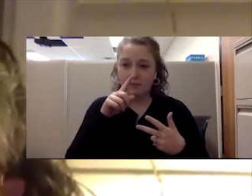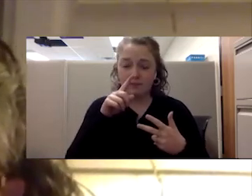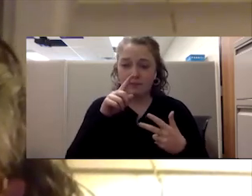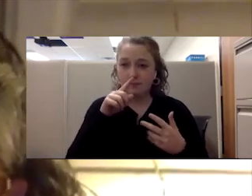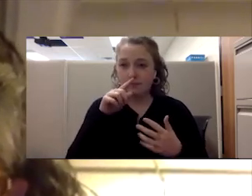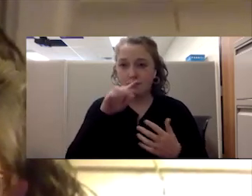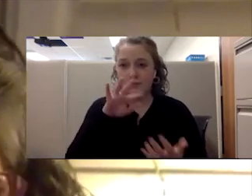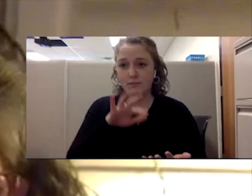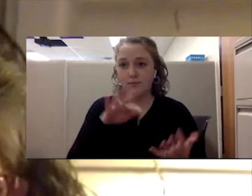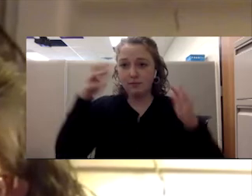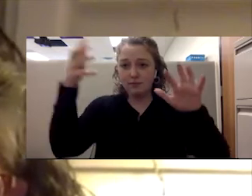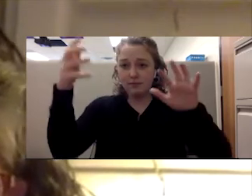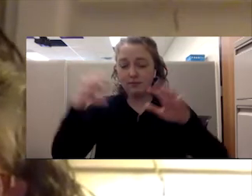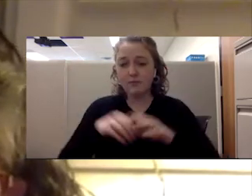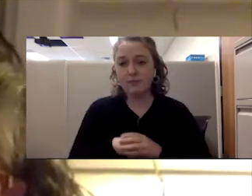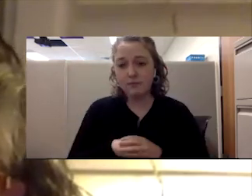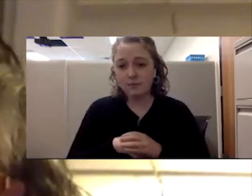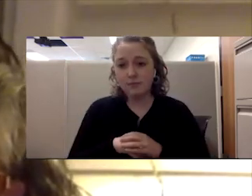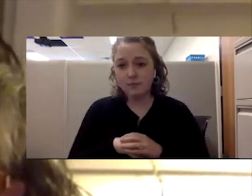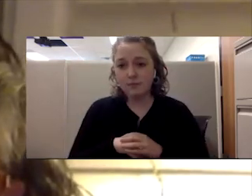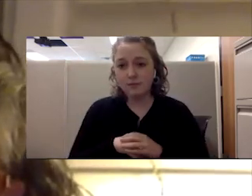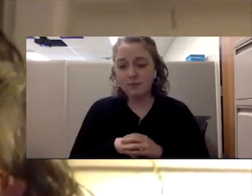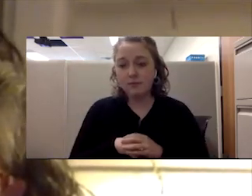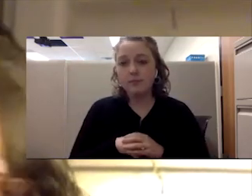lot of students live in chaos.